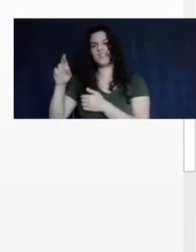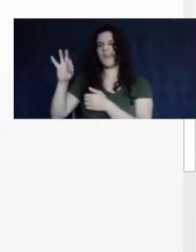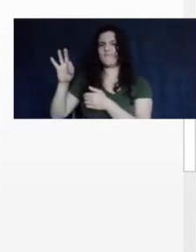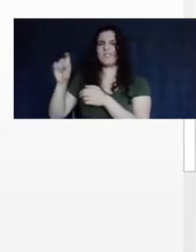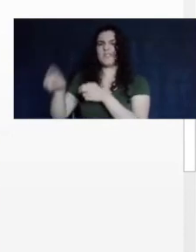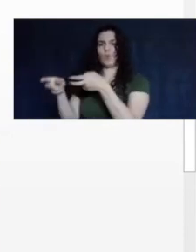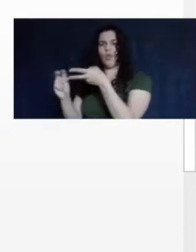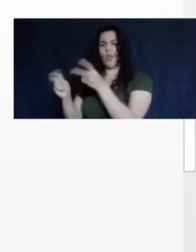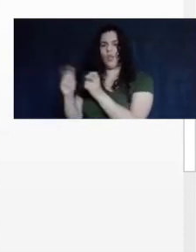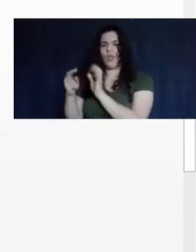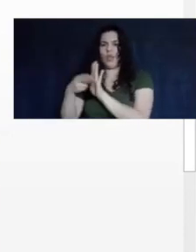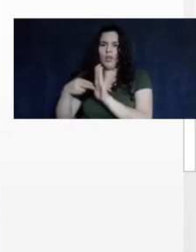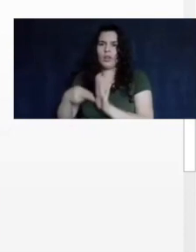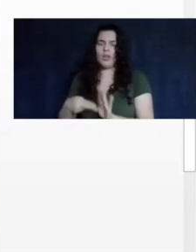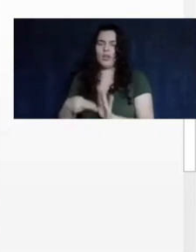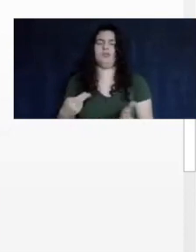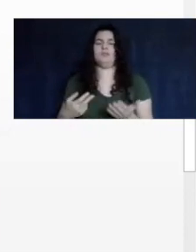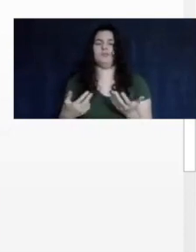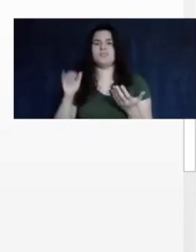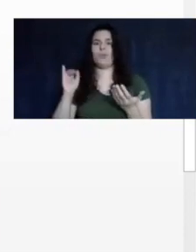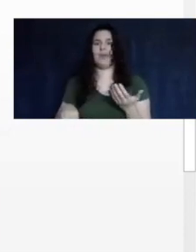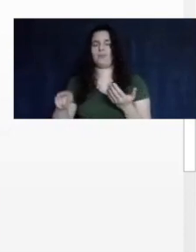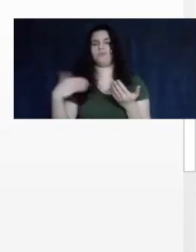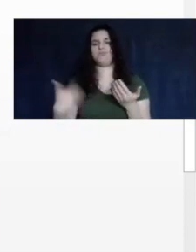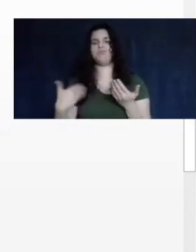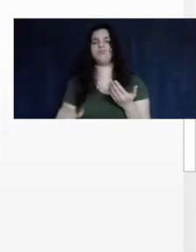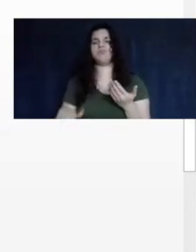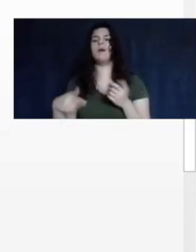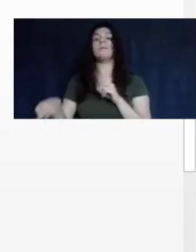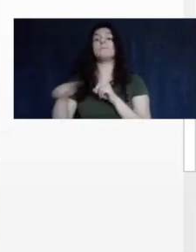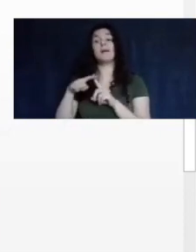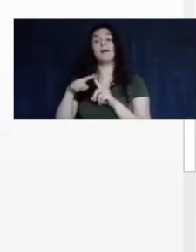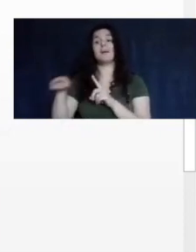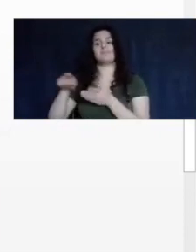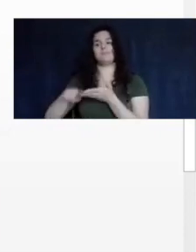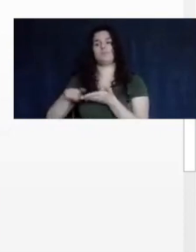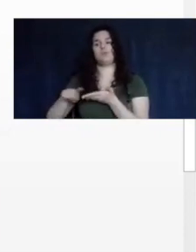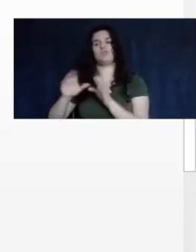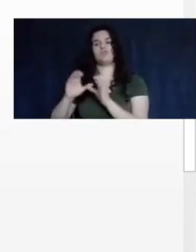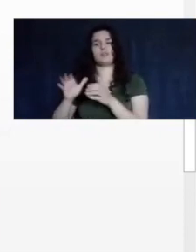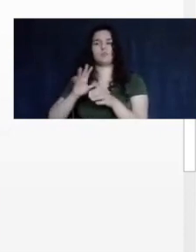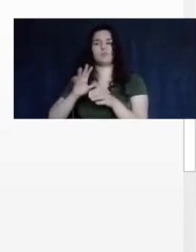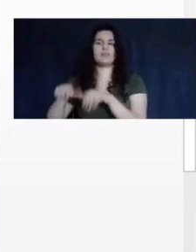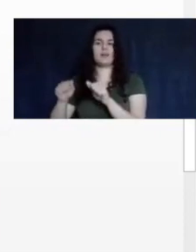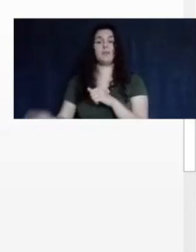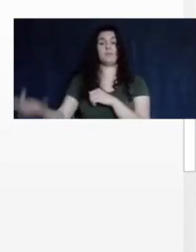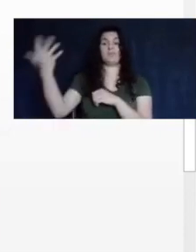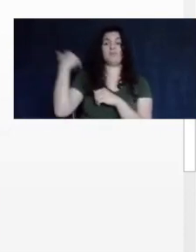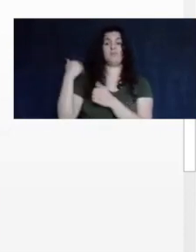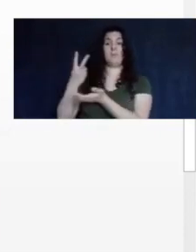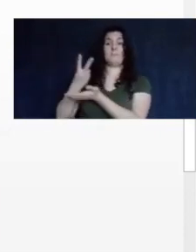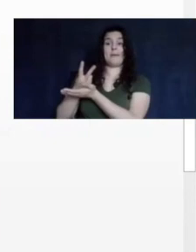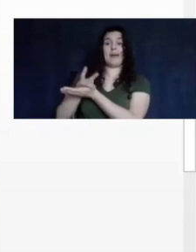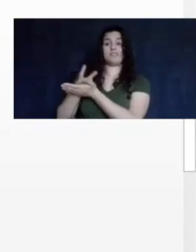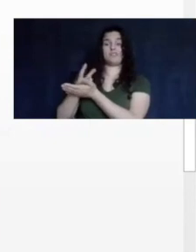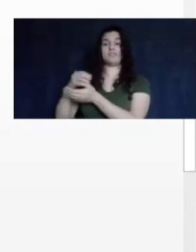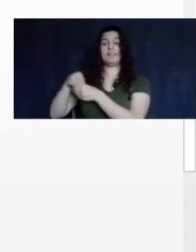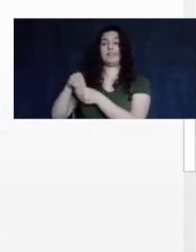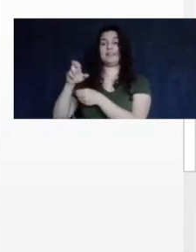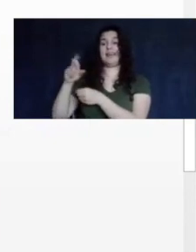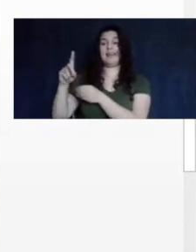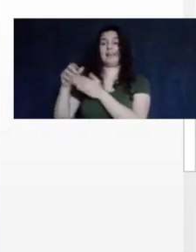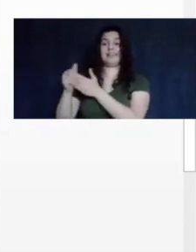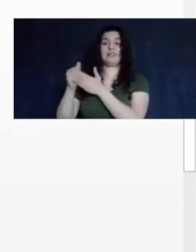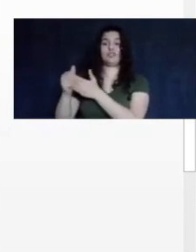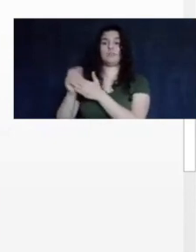the research courses. A lot of students these days, back in the day when you came through a master's in ed research, you did a master's in ed leadership. You